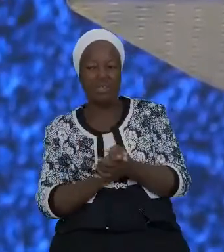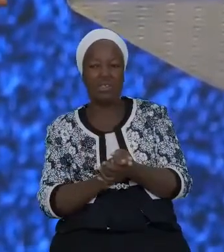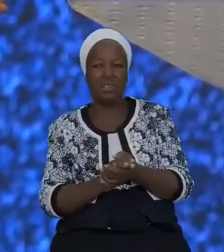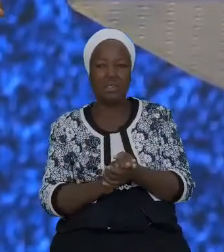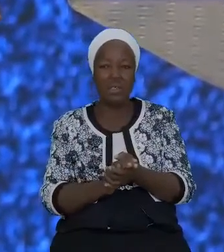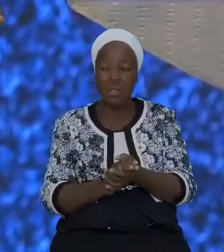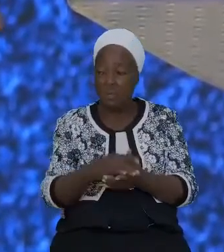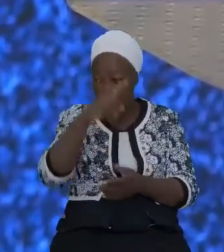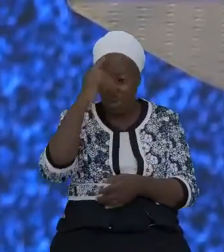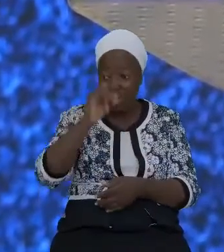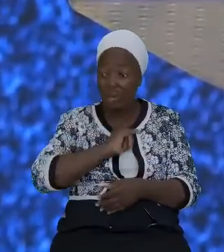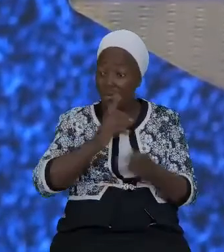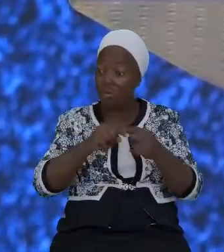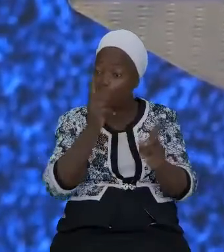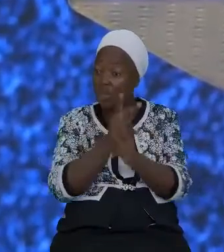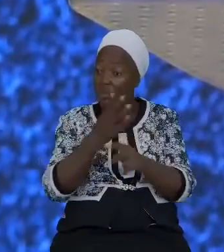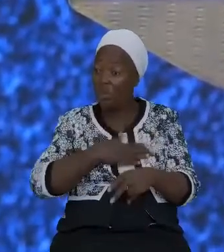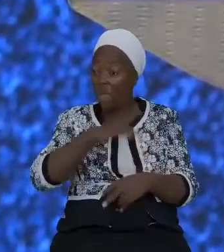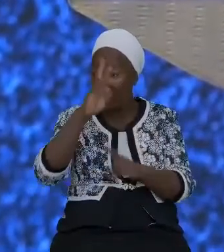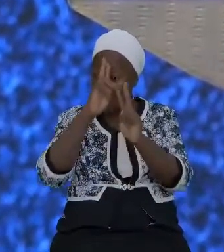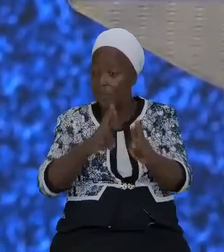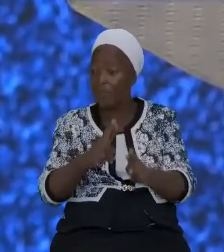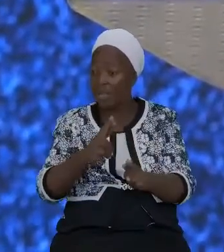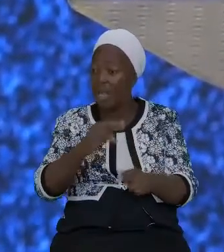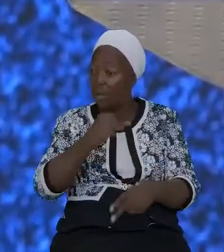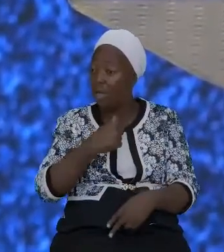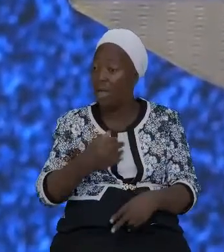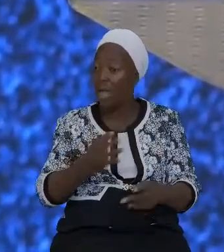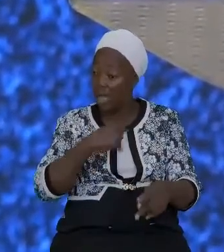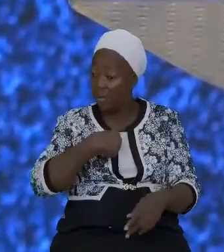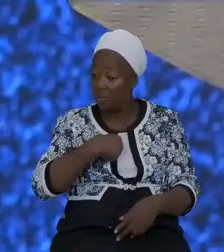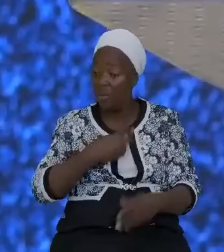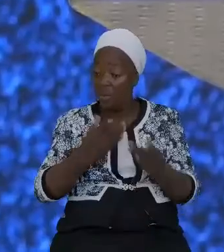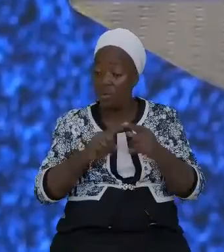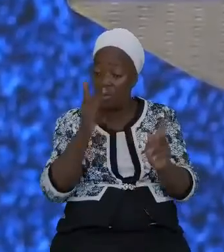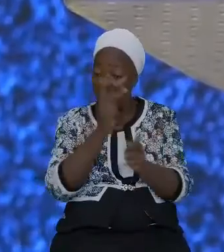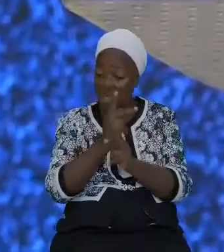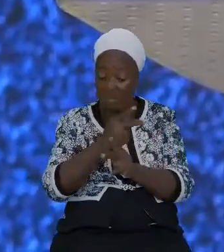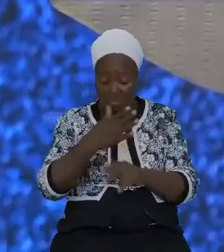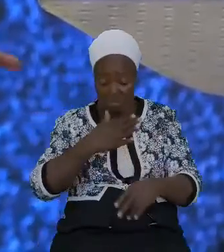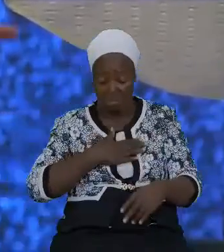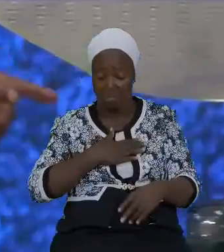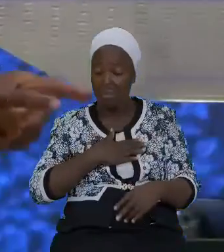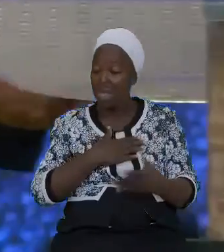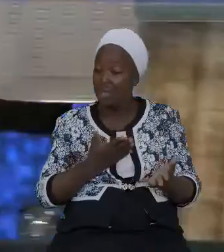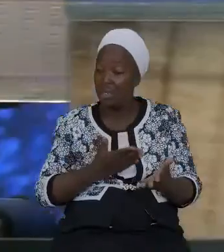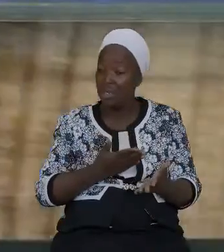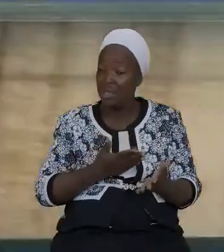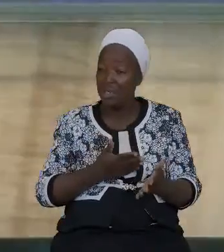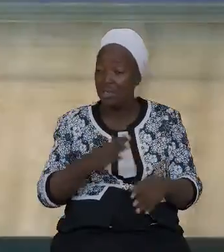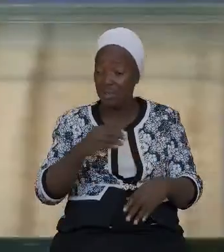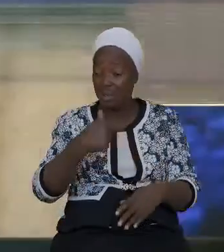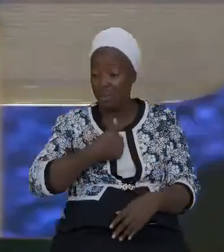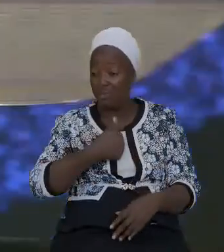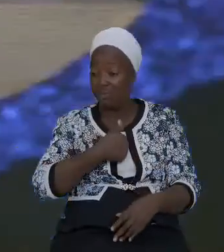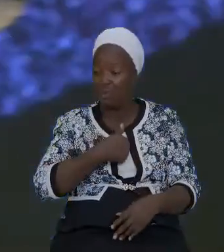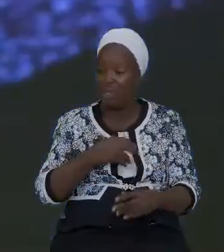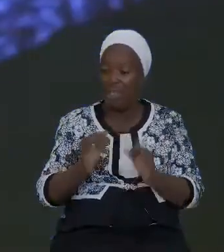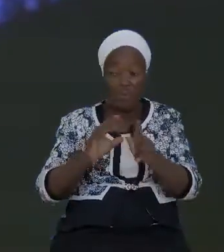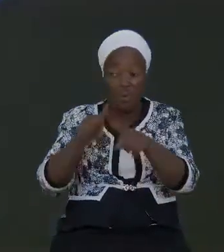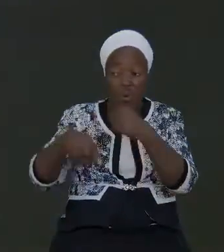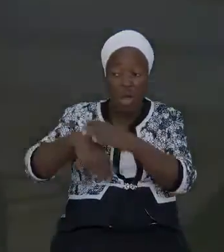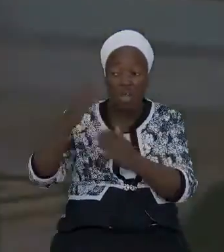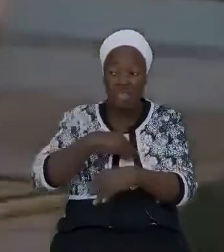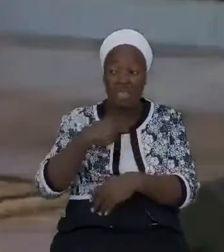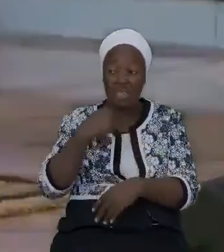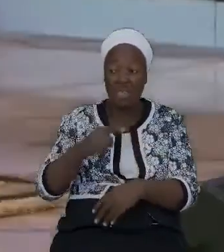my dignity and I want to keep my self-esteem. If you go out and tell any woman